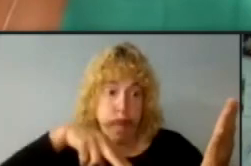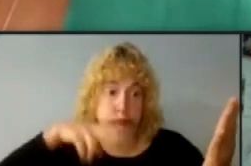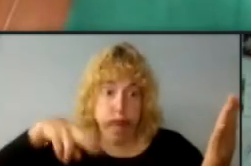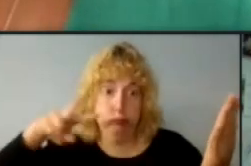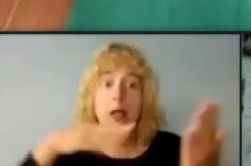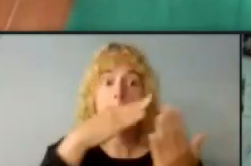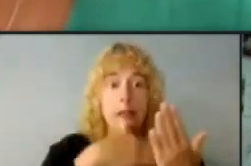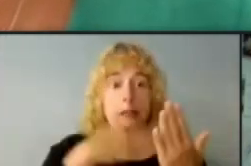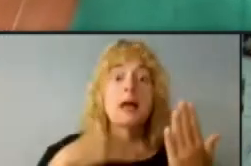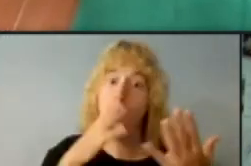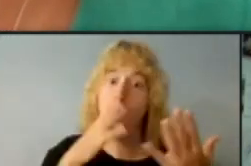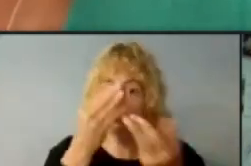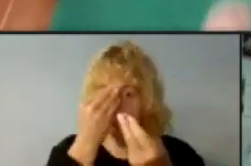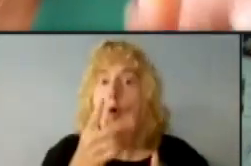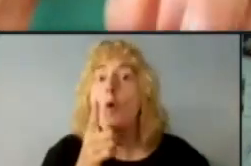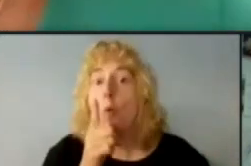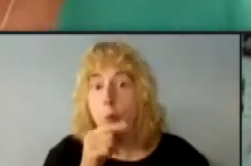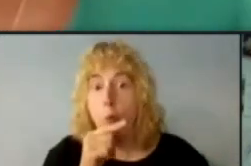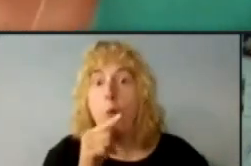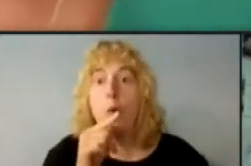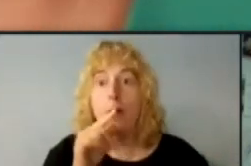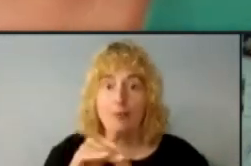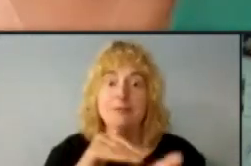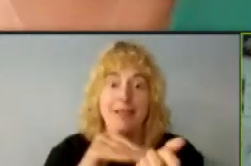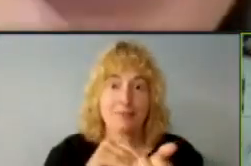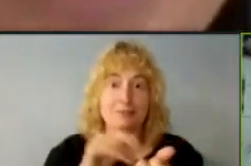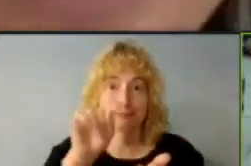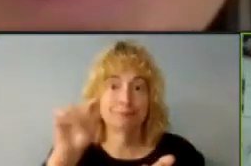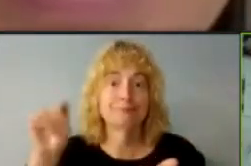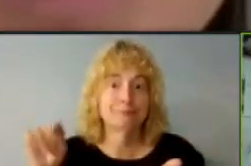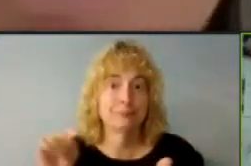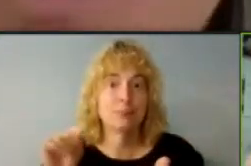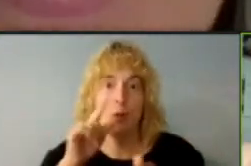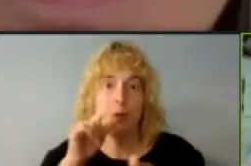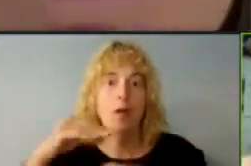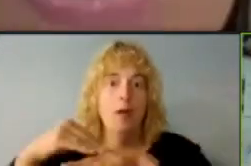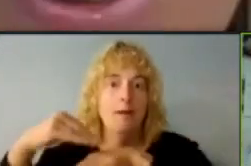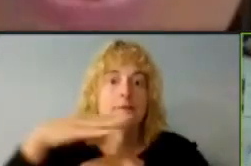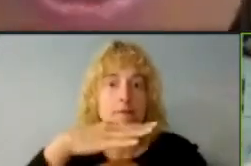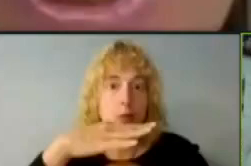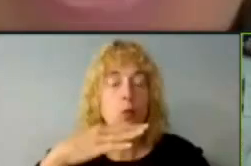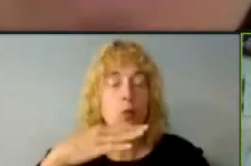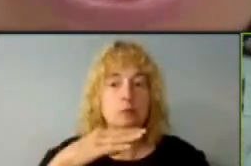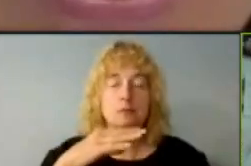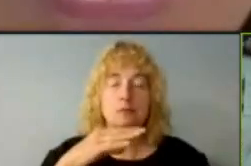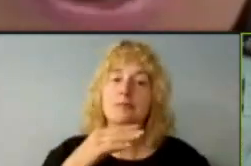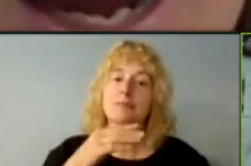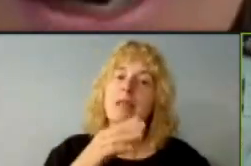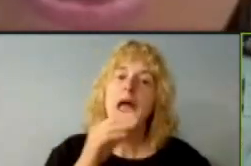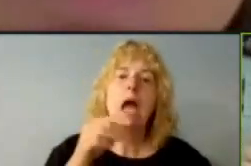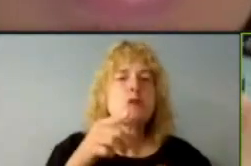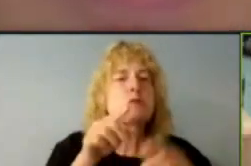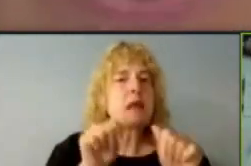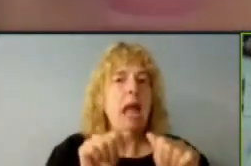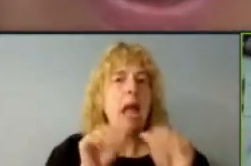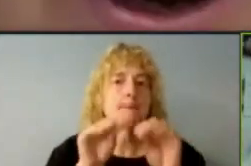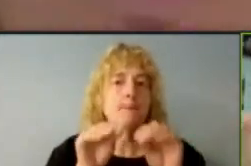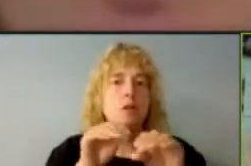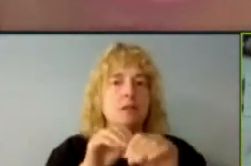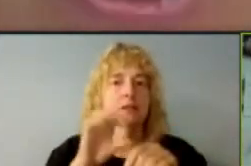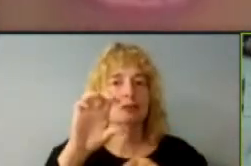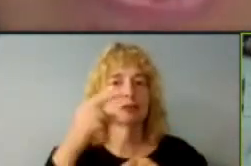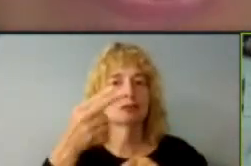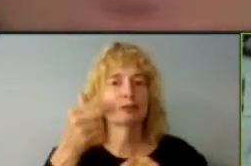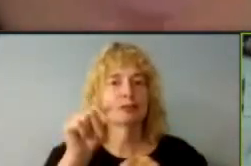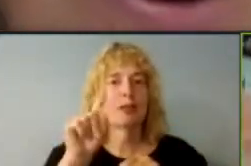was consulted, okay? I'll put myself on mute. Yeah, no, and then Denise, if you want to put it in the chat, we can take it out of the chat